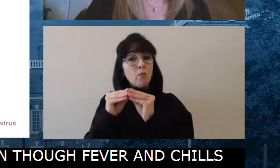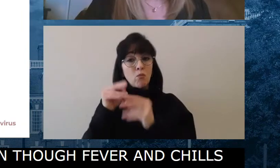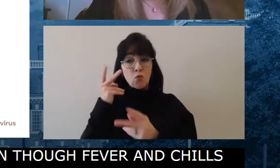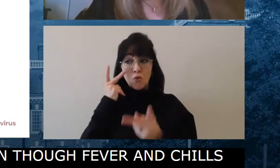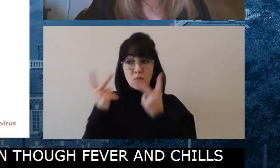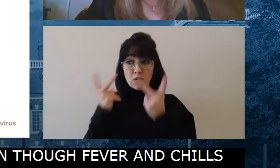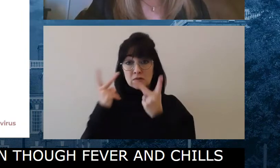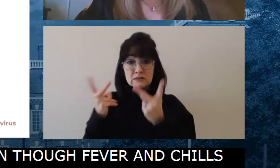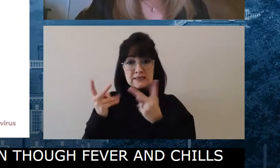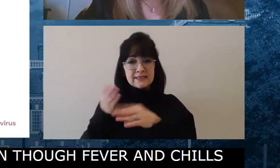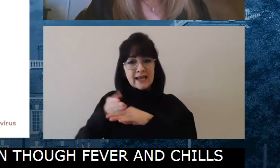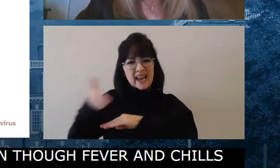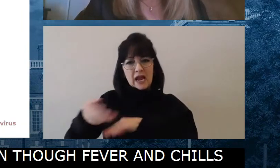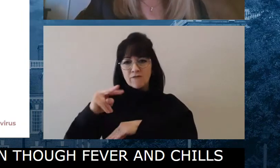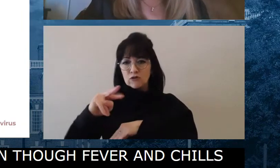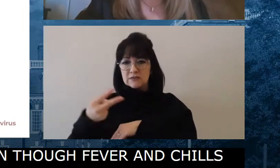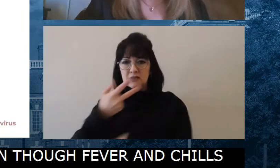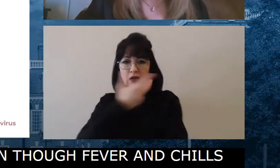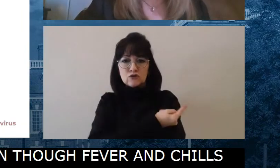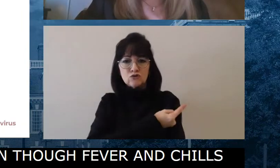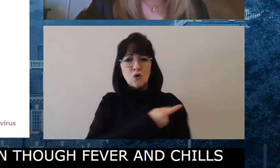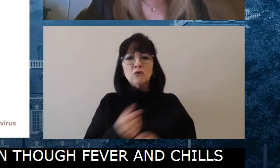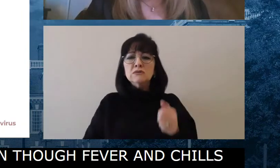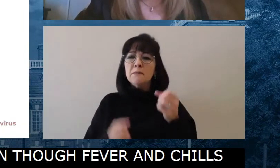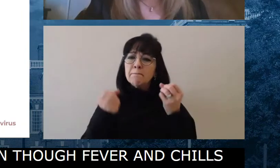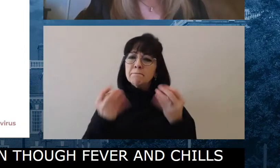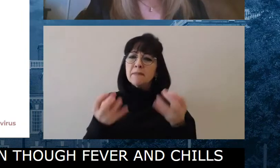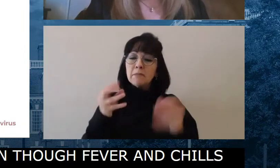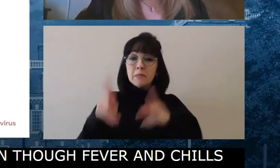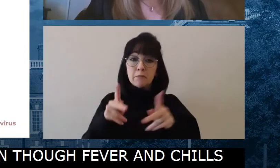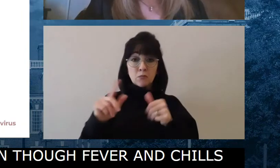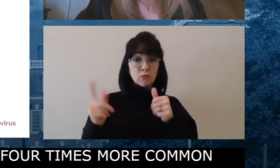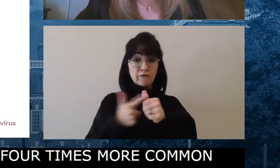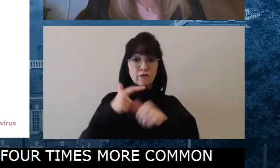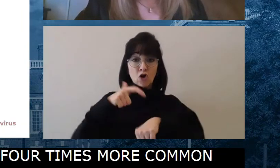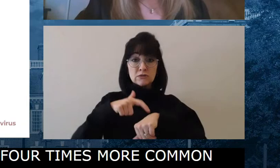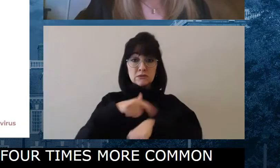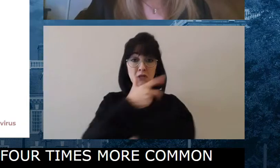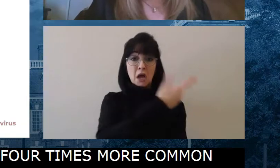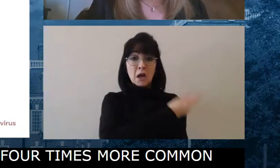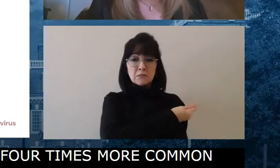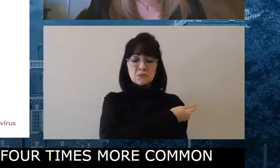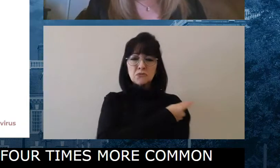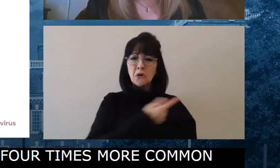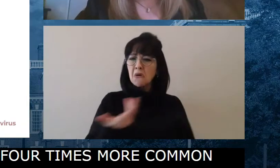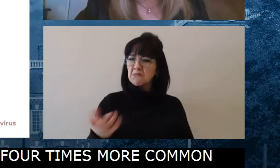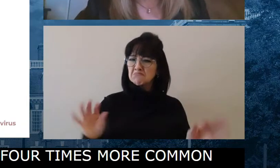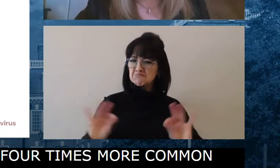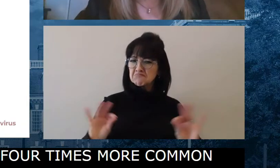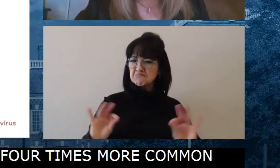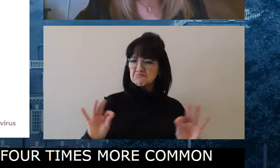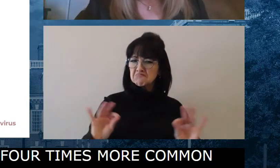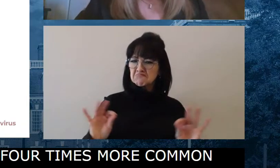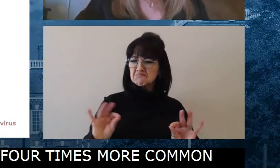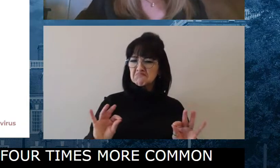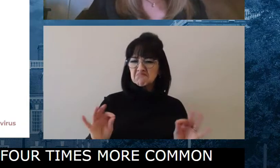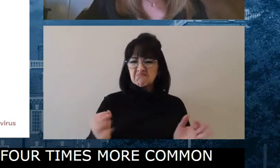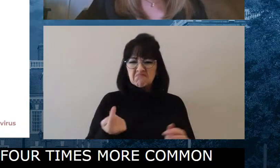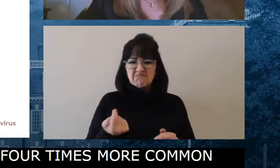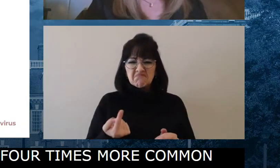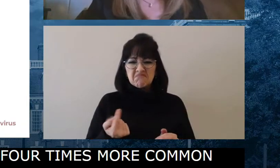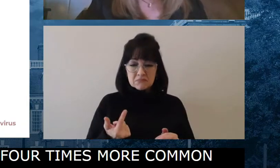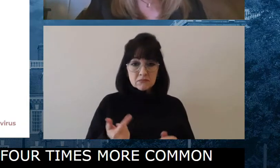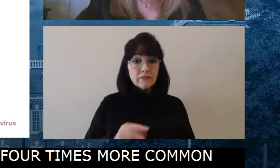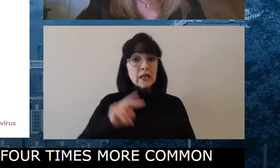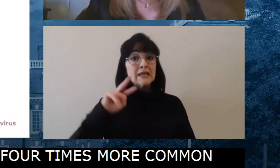which is really important to do, just recognize that you may feel a little under the weather the day afterwards. And